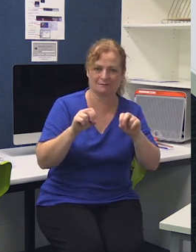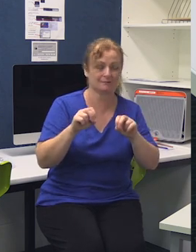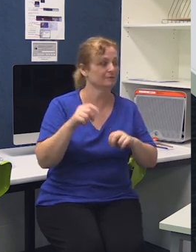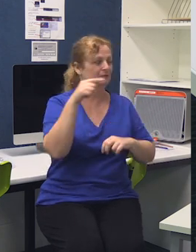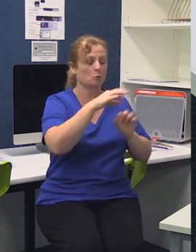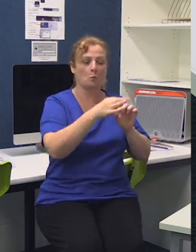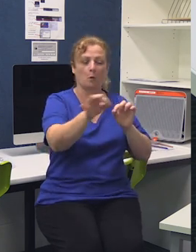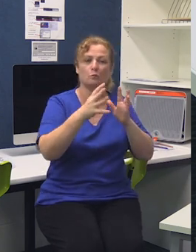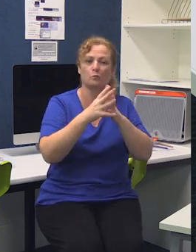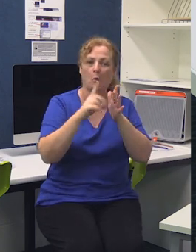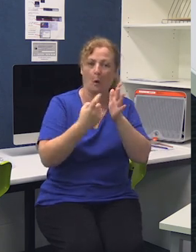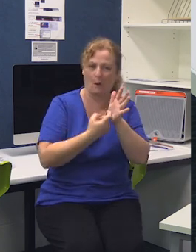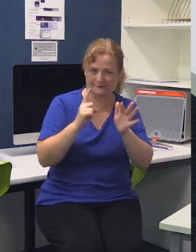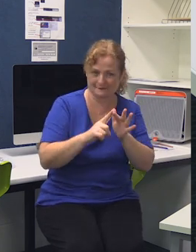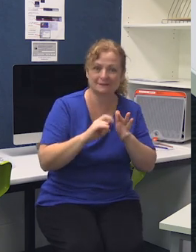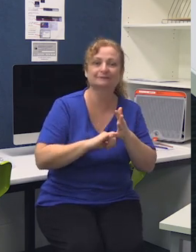wires,